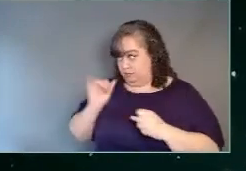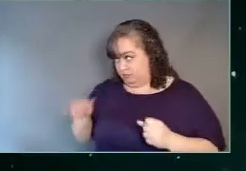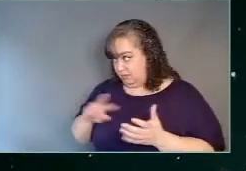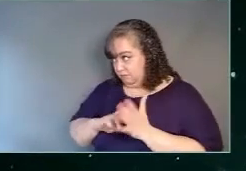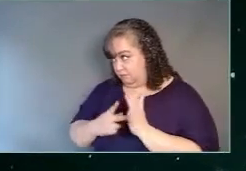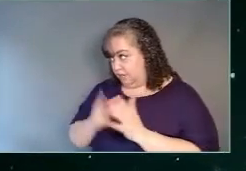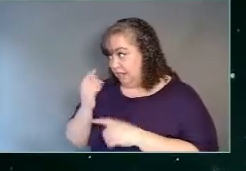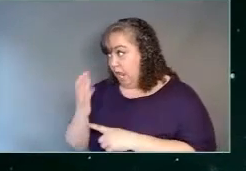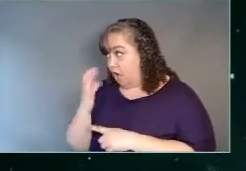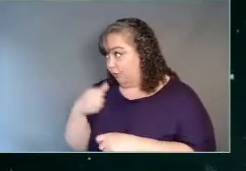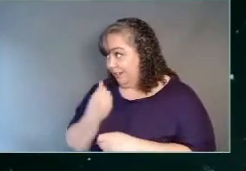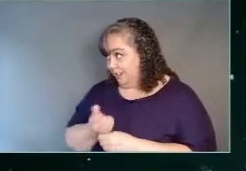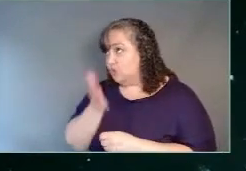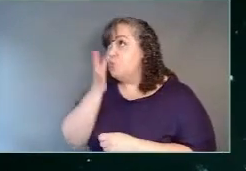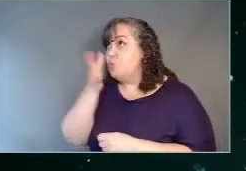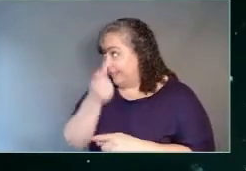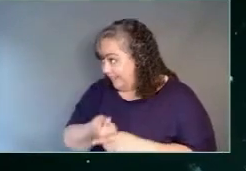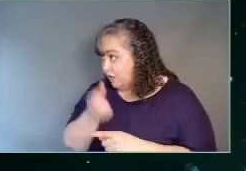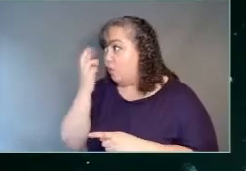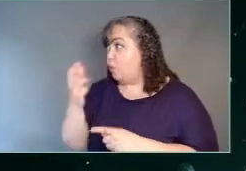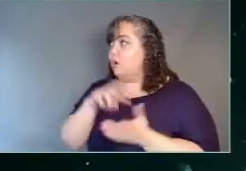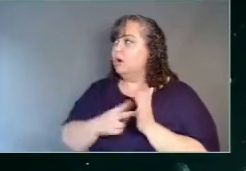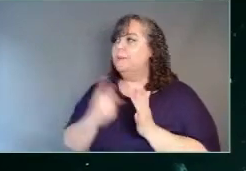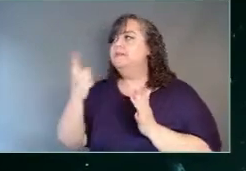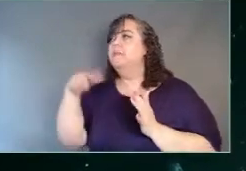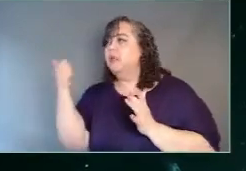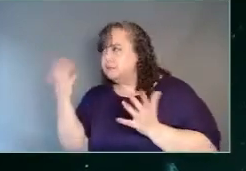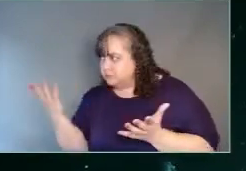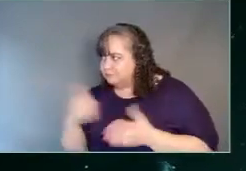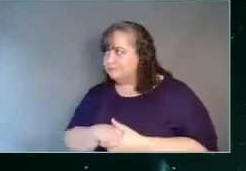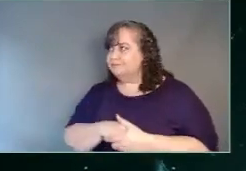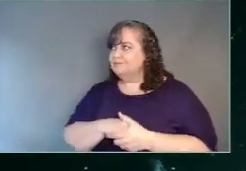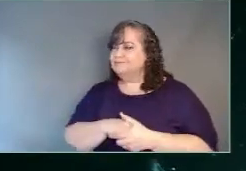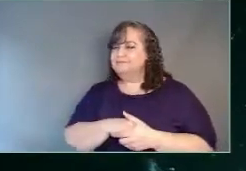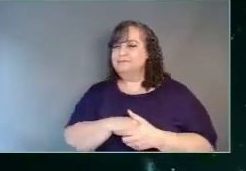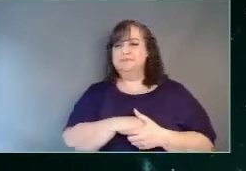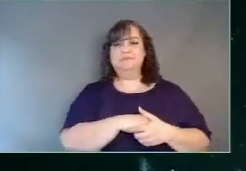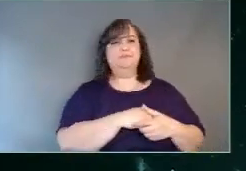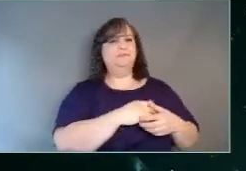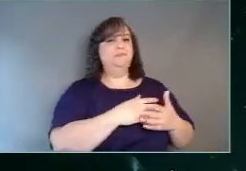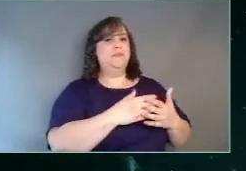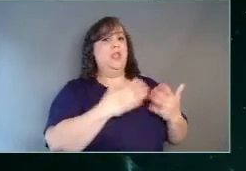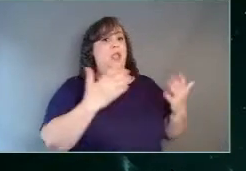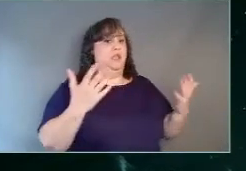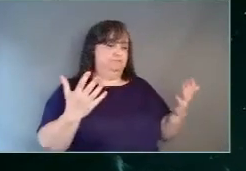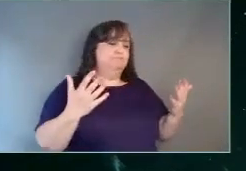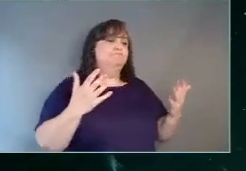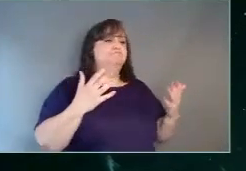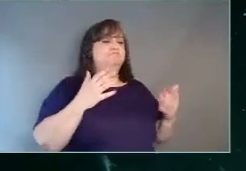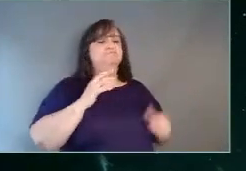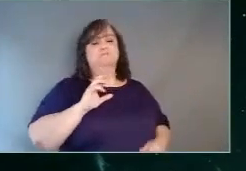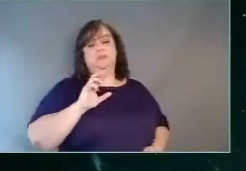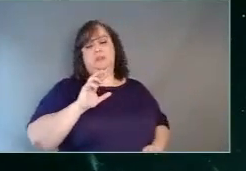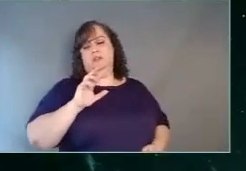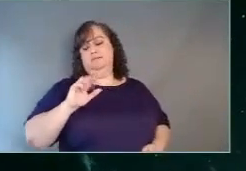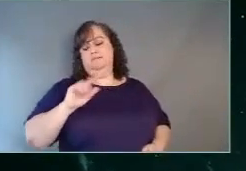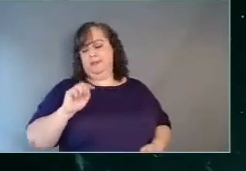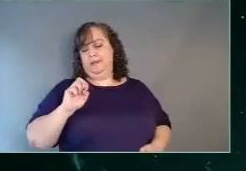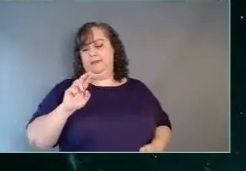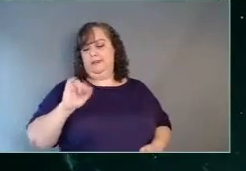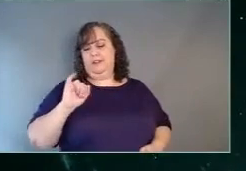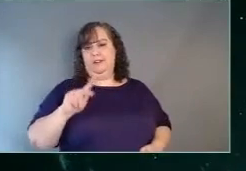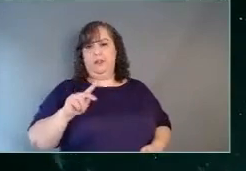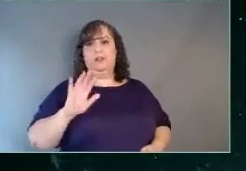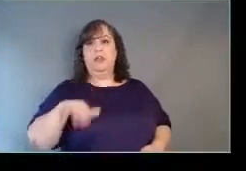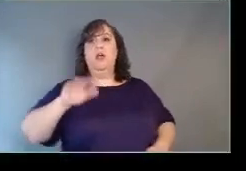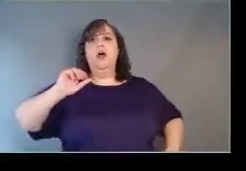hit, or does it mean something else? So I can take that one. So the asteroid Apophis, which was what